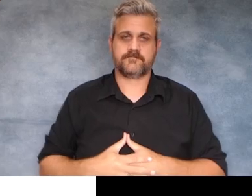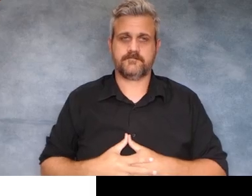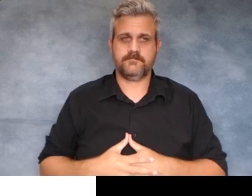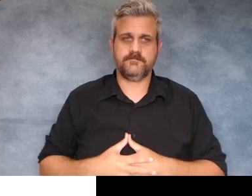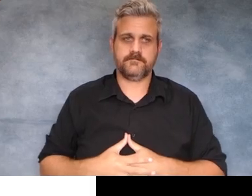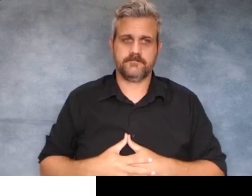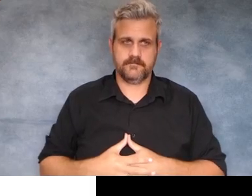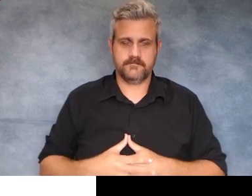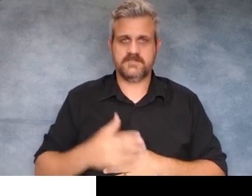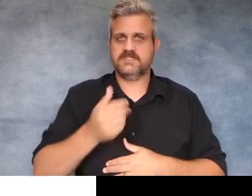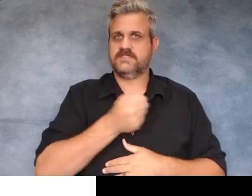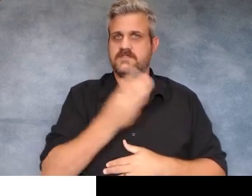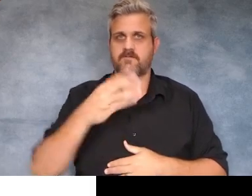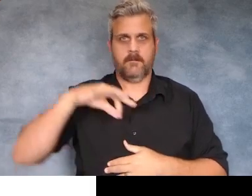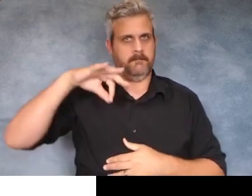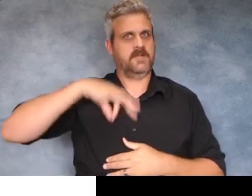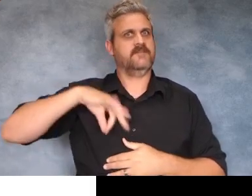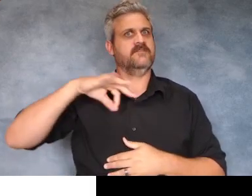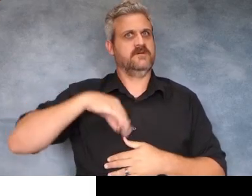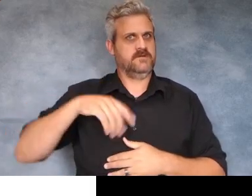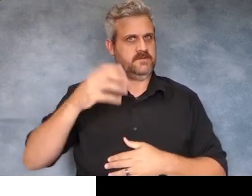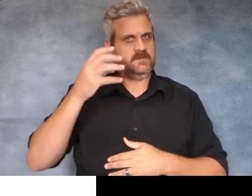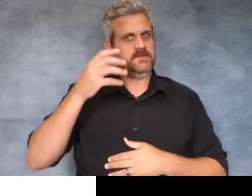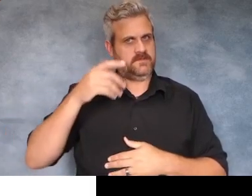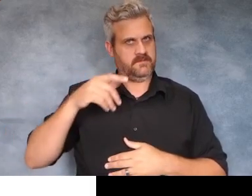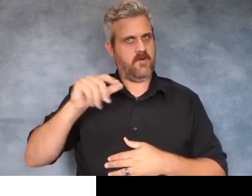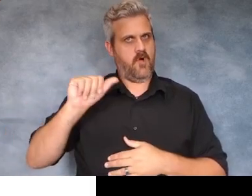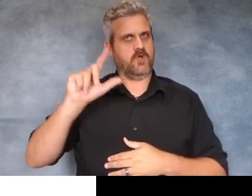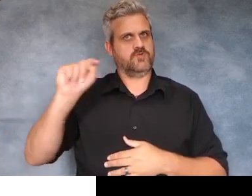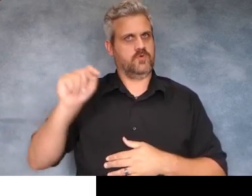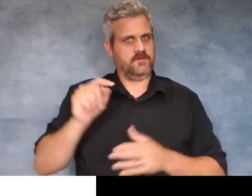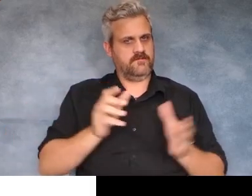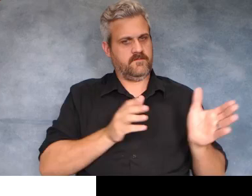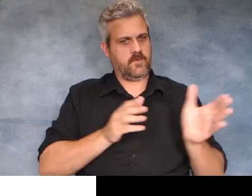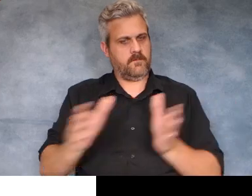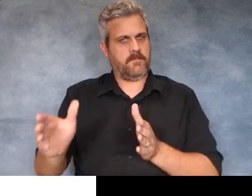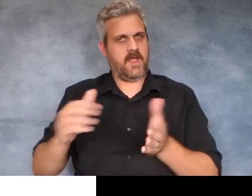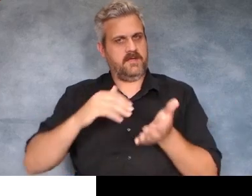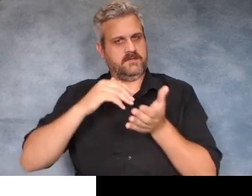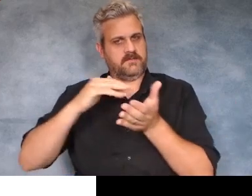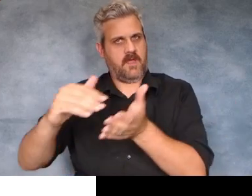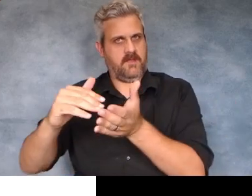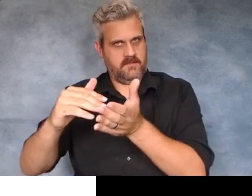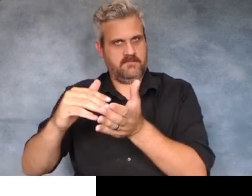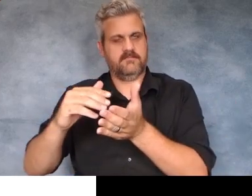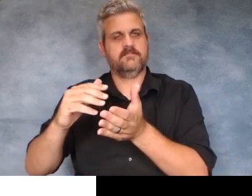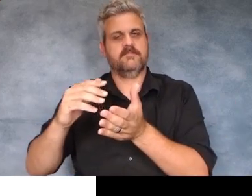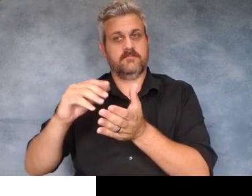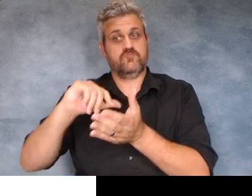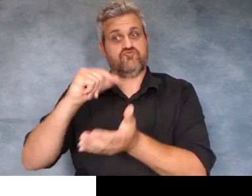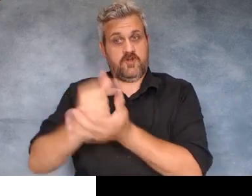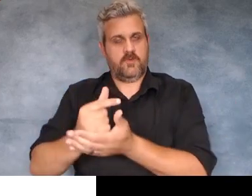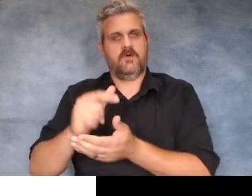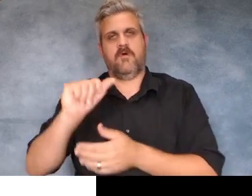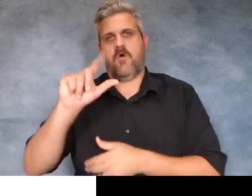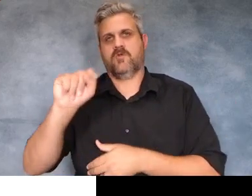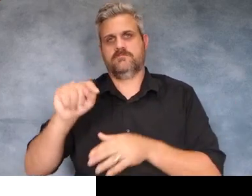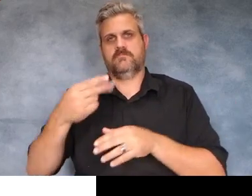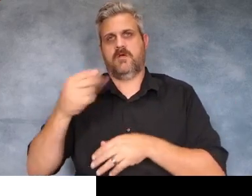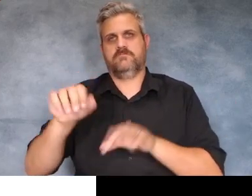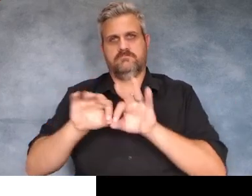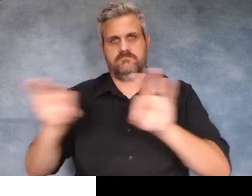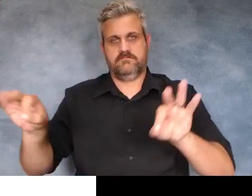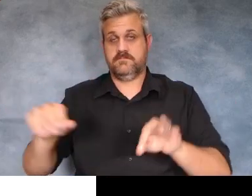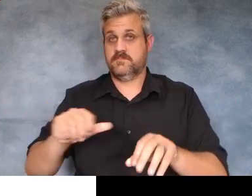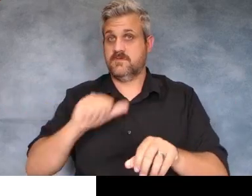There are several benefits for students completing an alternative course of study, leading to an alternative high school diploma. This is not a complete list of